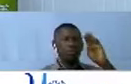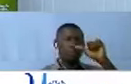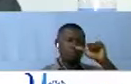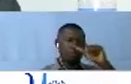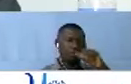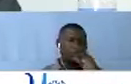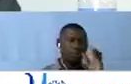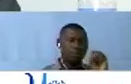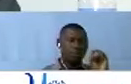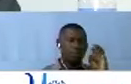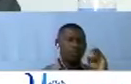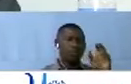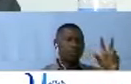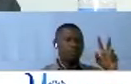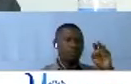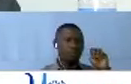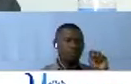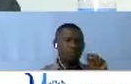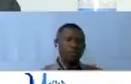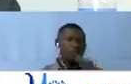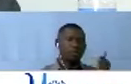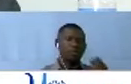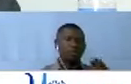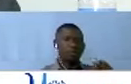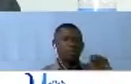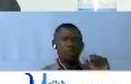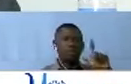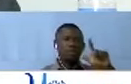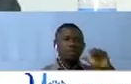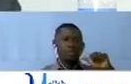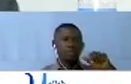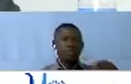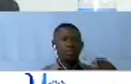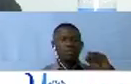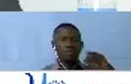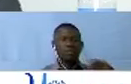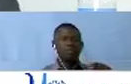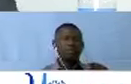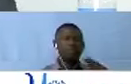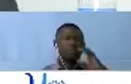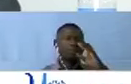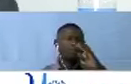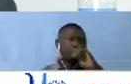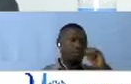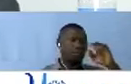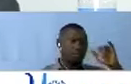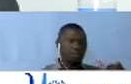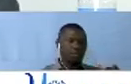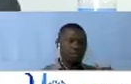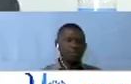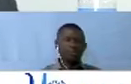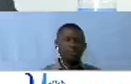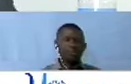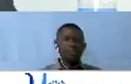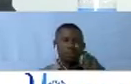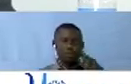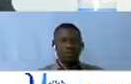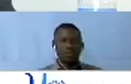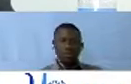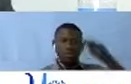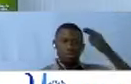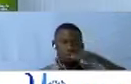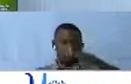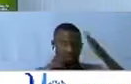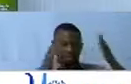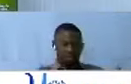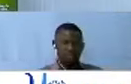Dombasso and Malamin Cisse. So they sat at the high table. Sat on the seat at table battle. And the four of you were statement